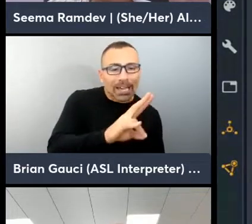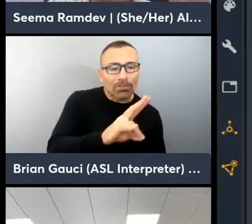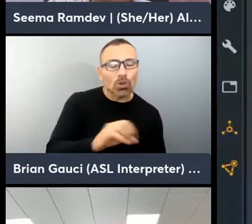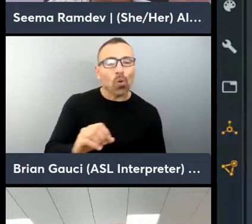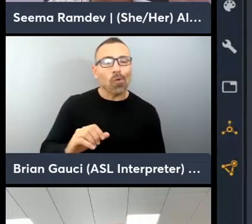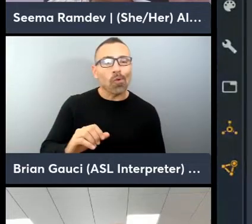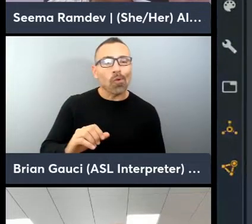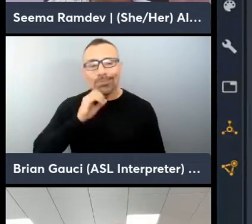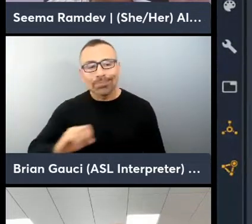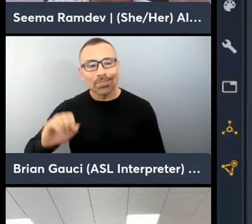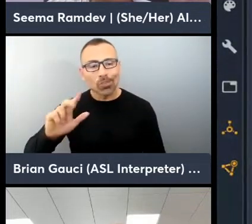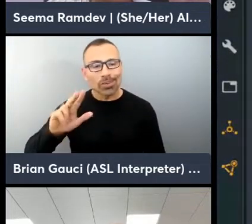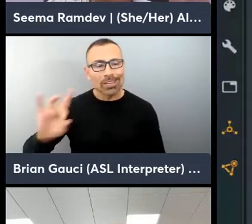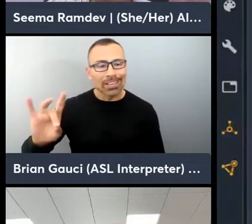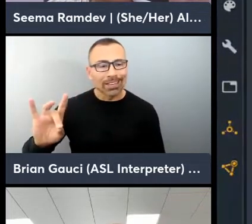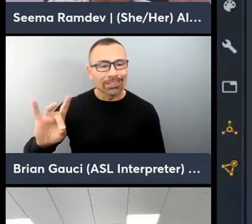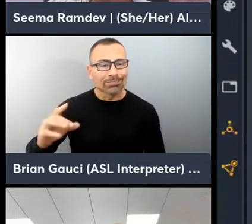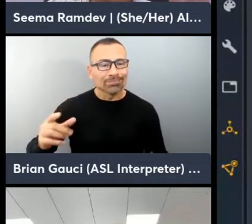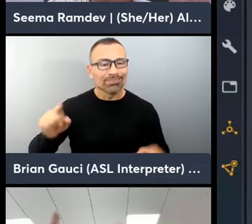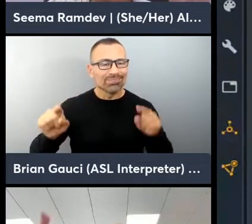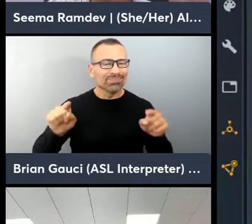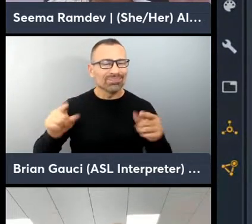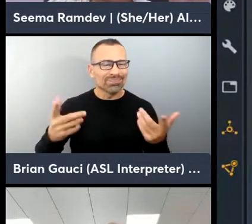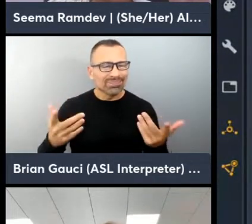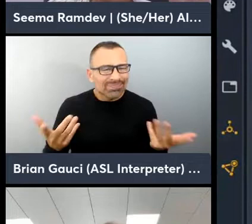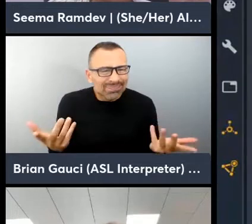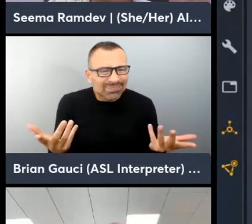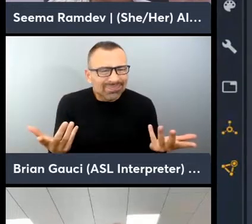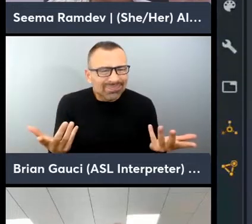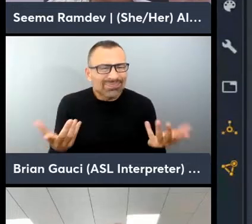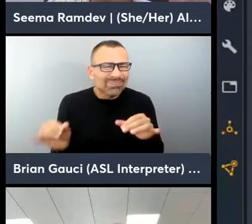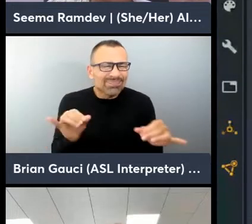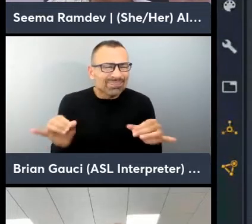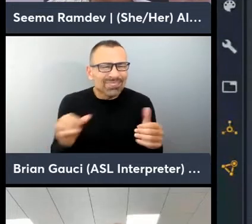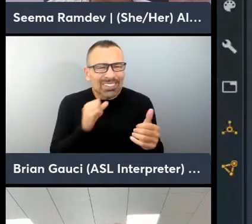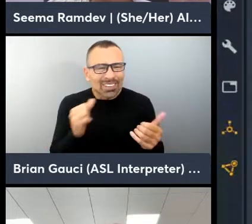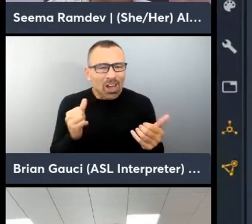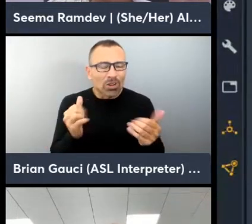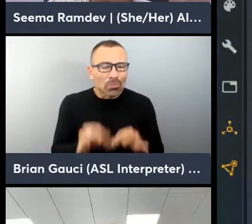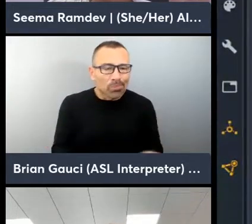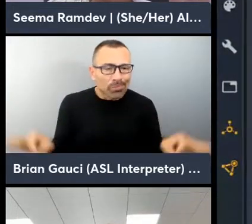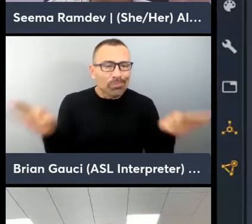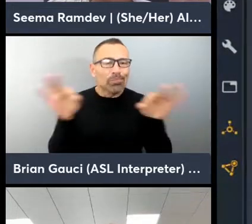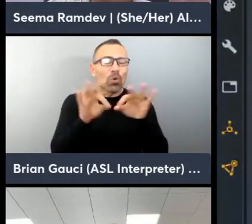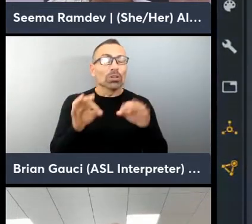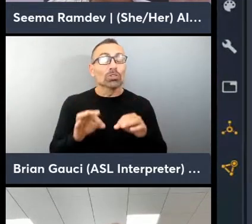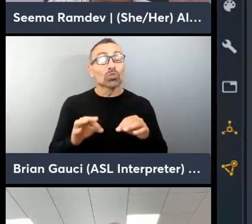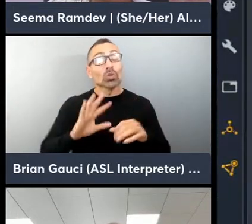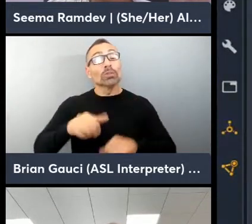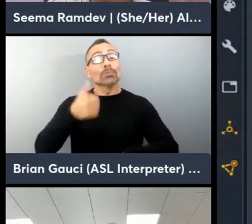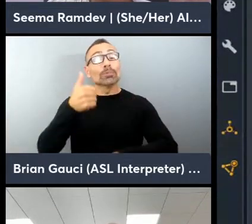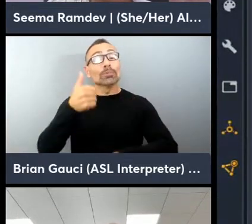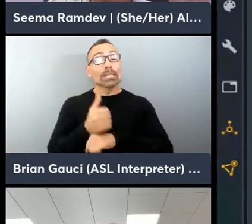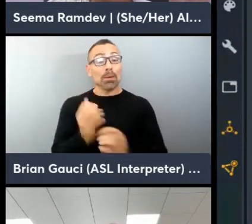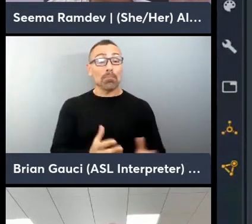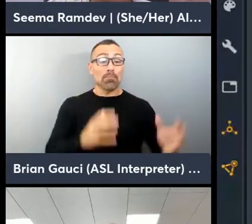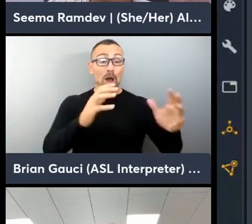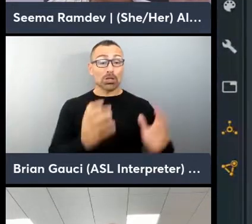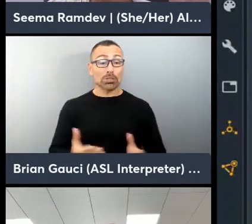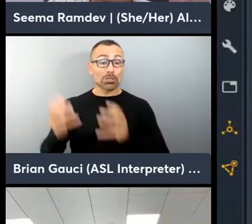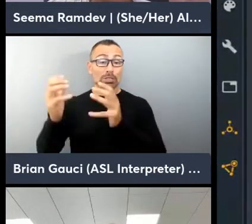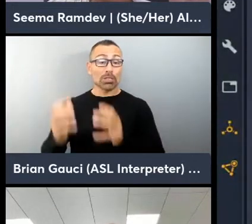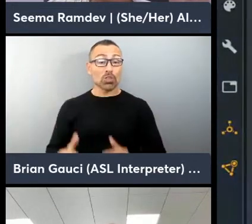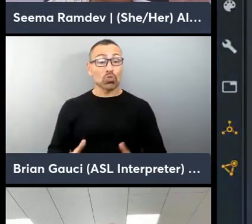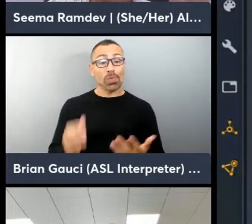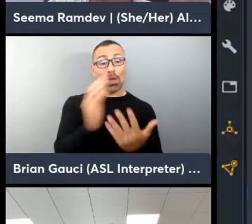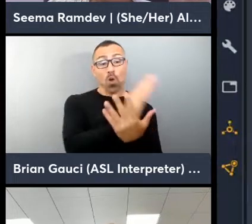make a difference for you. So if we can create categorical variables with buckets, then that's sufficient predictive